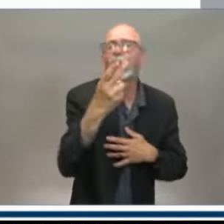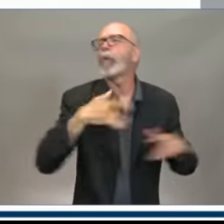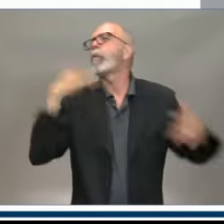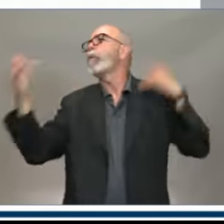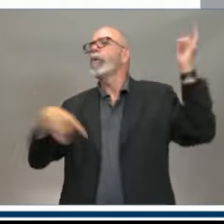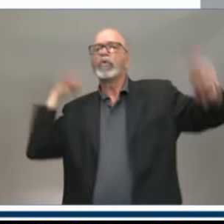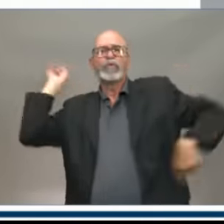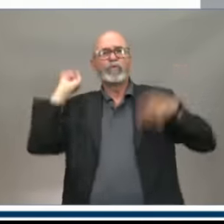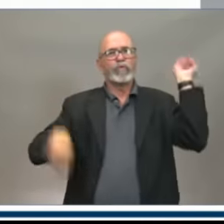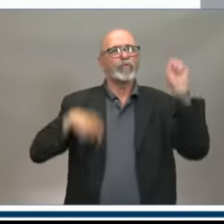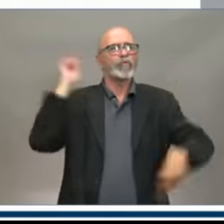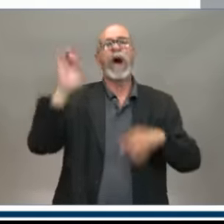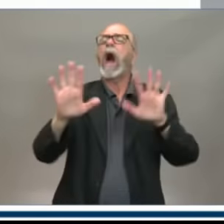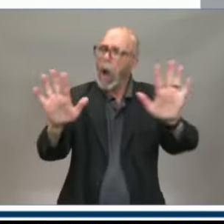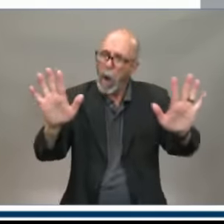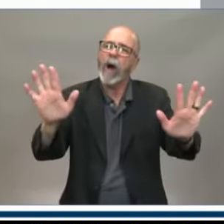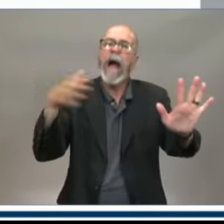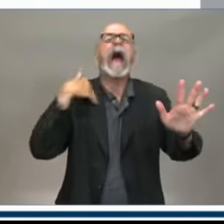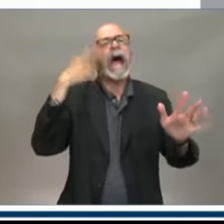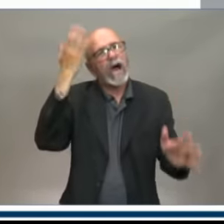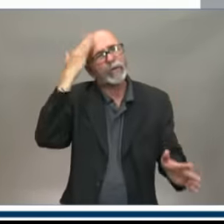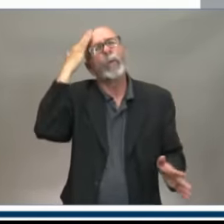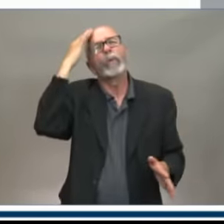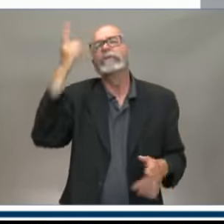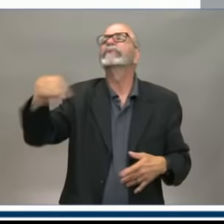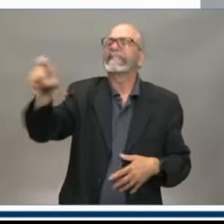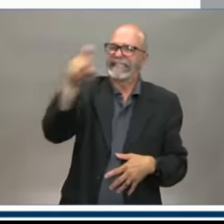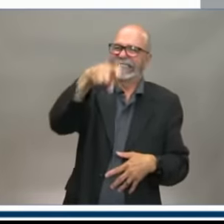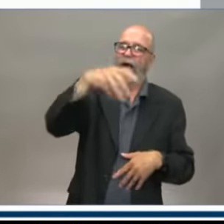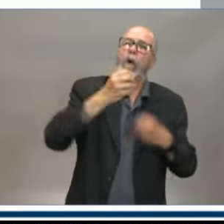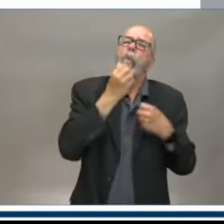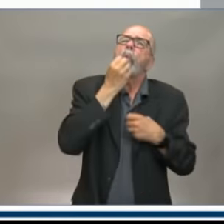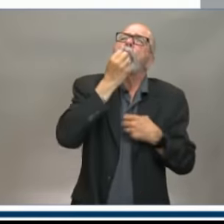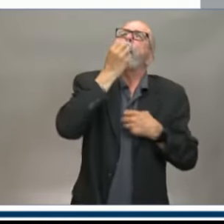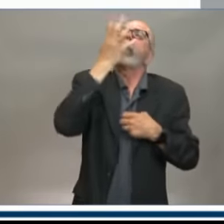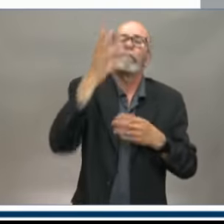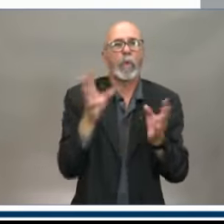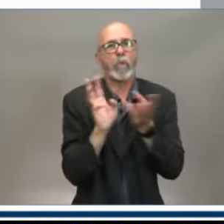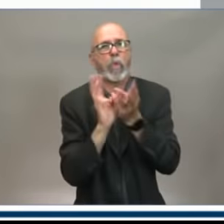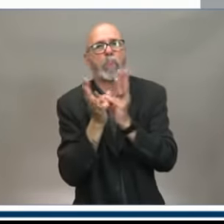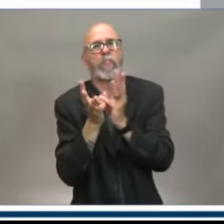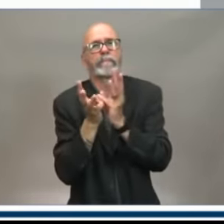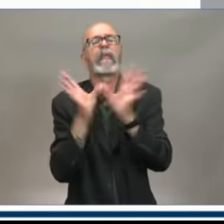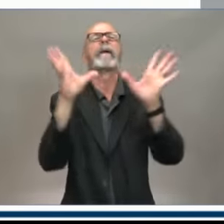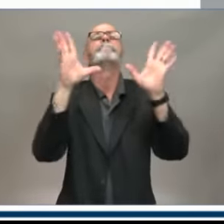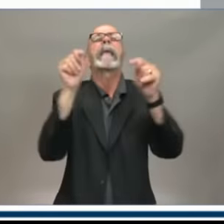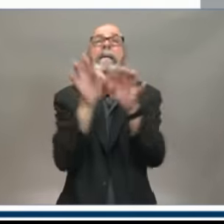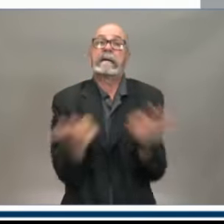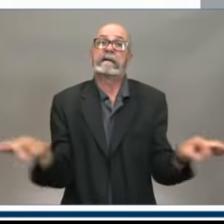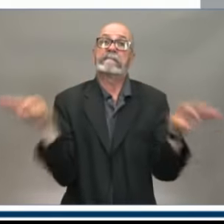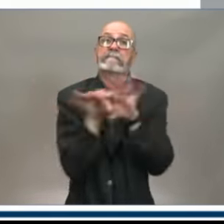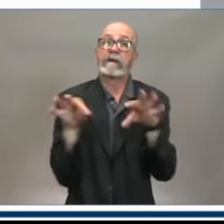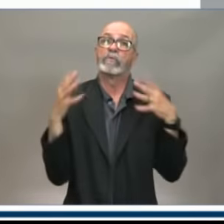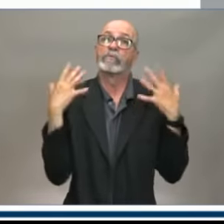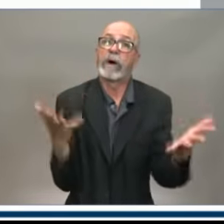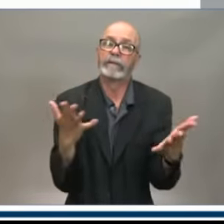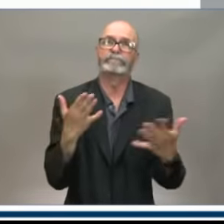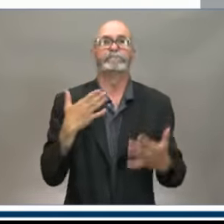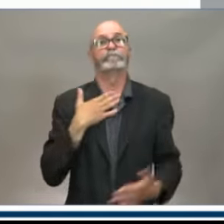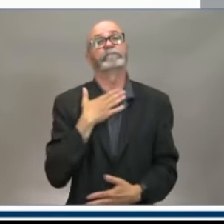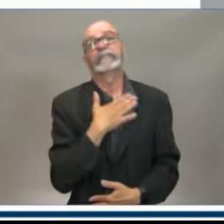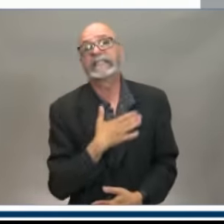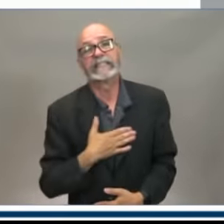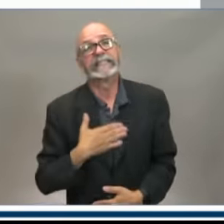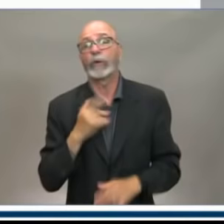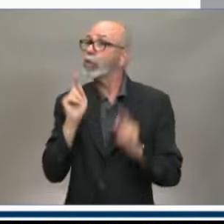all need to have some warmer weather ahead of us. But please ask people. It's important that you remember that no matter where you